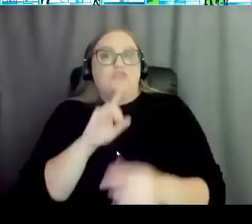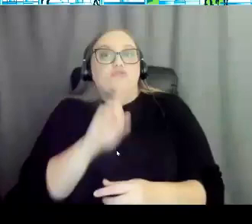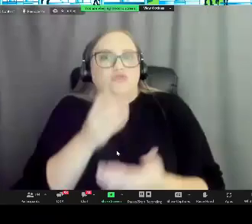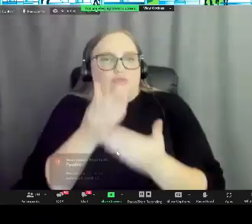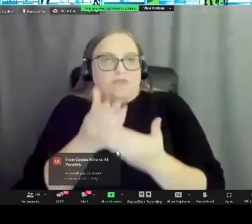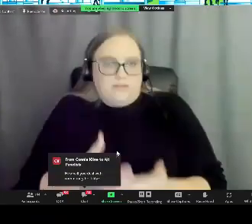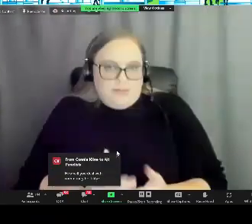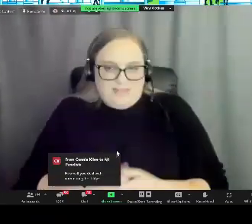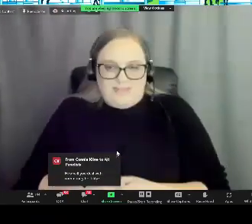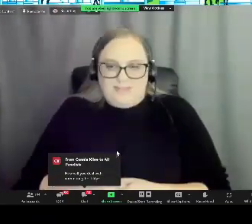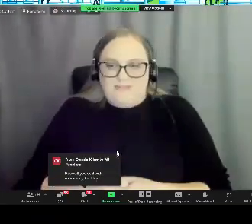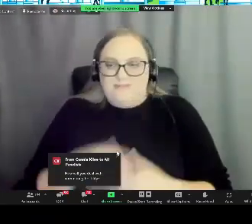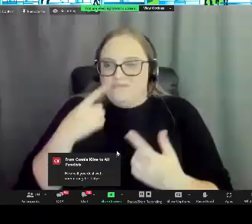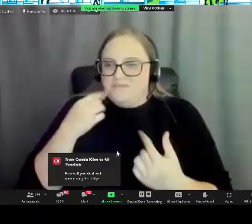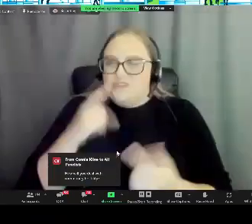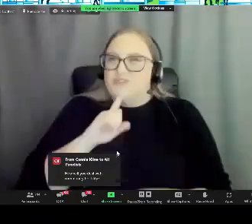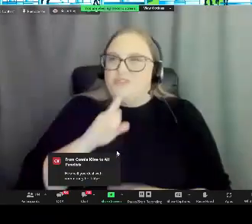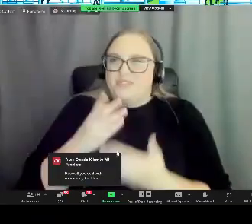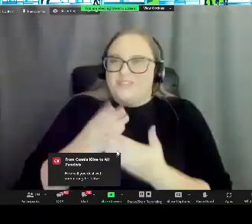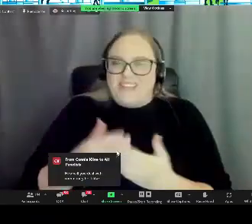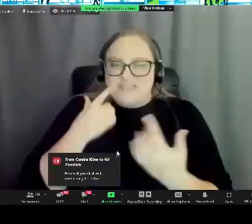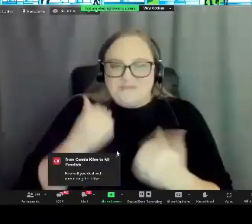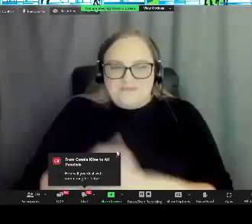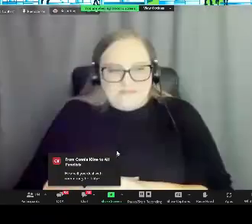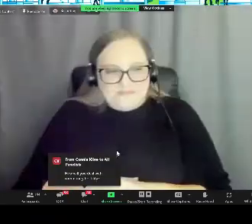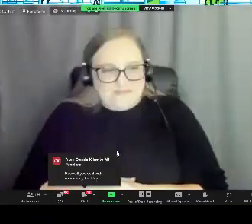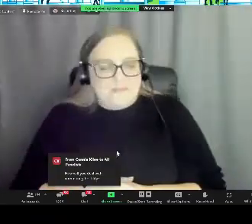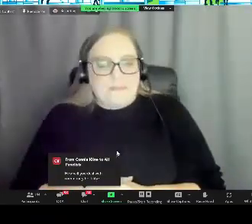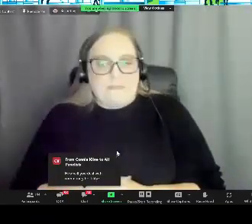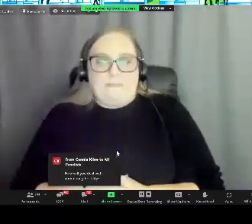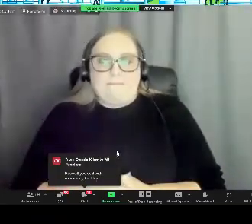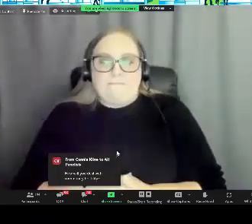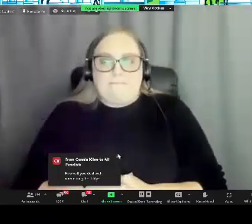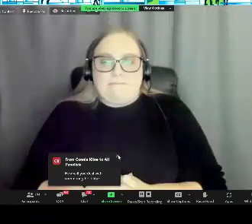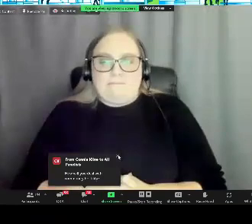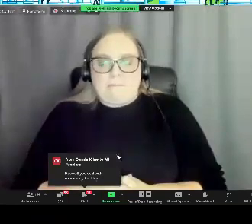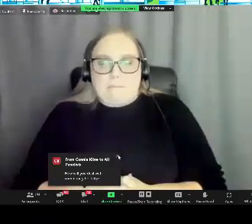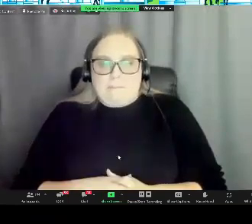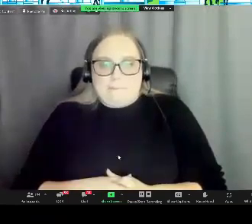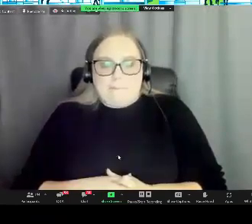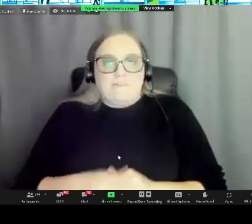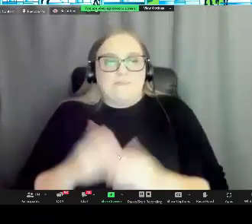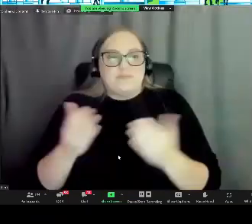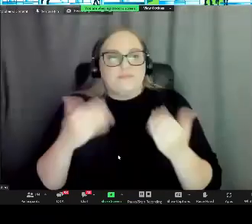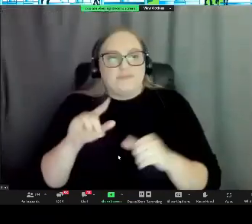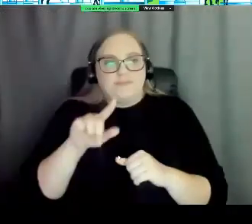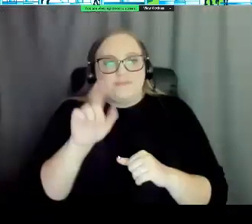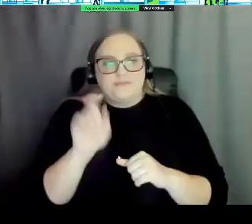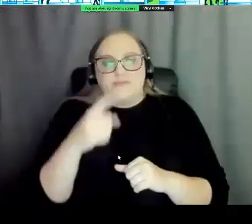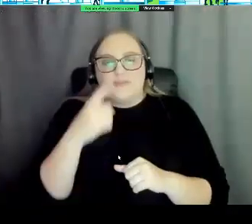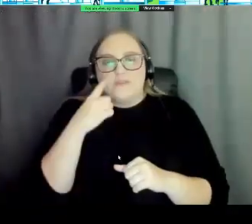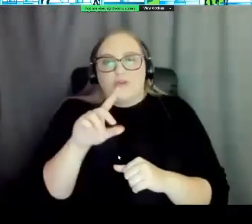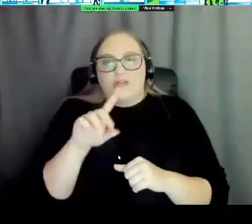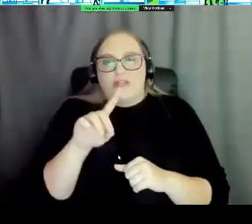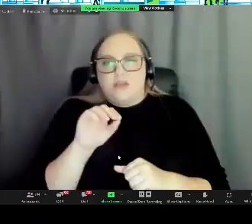The true facts. All right, thank you. All right, so this next one is a question for DOE. We'll give this